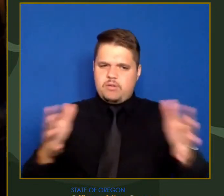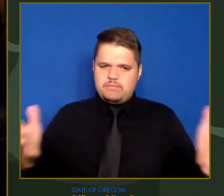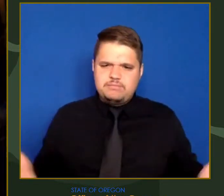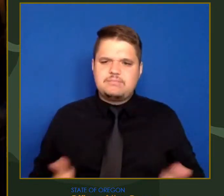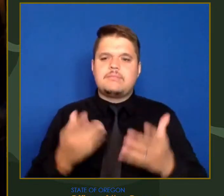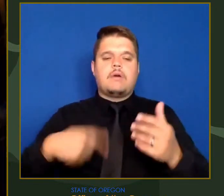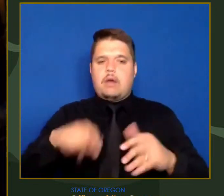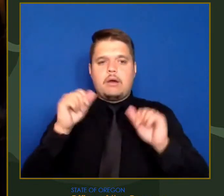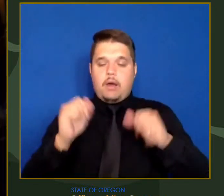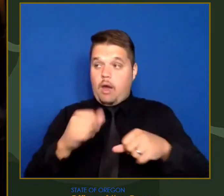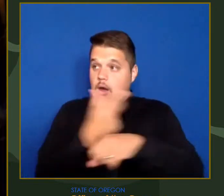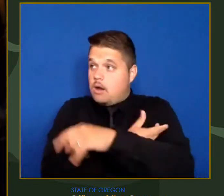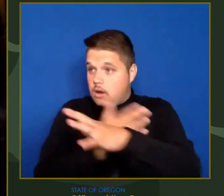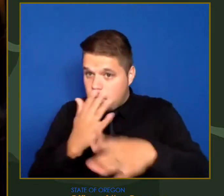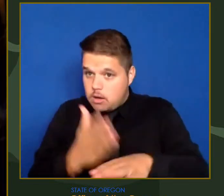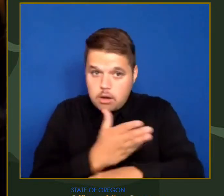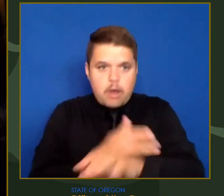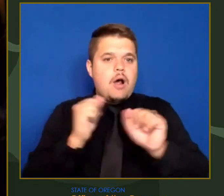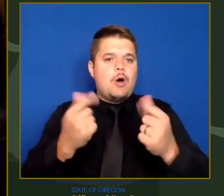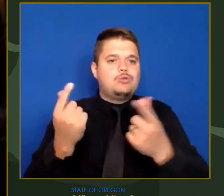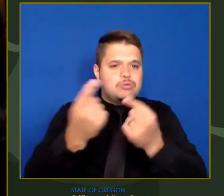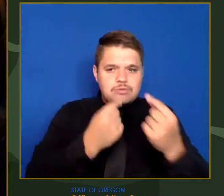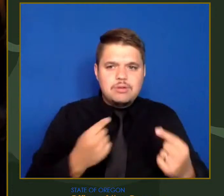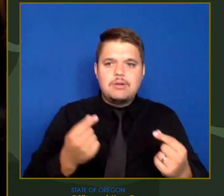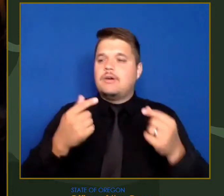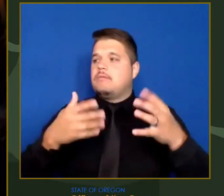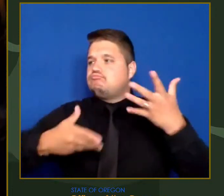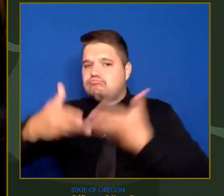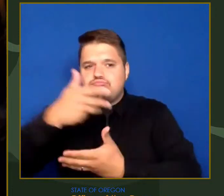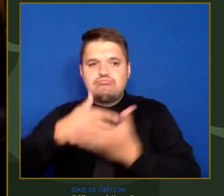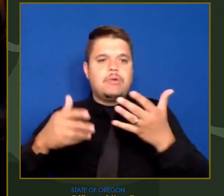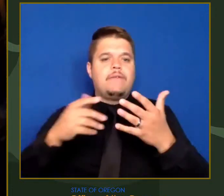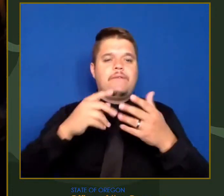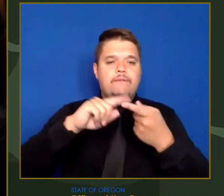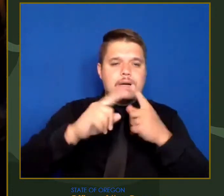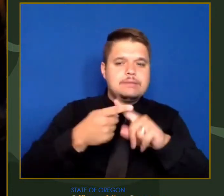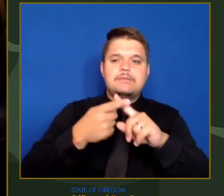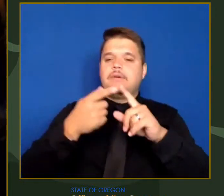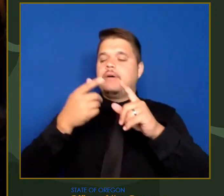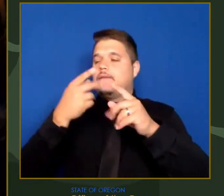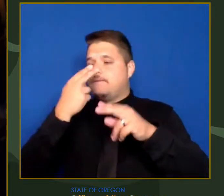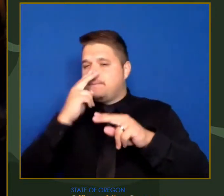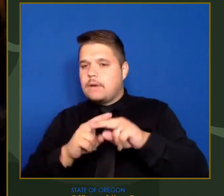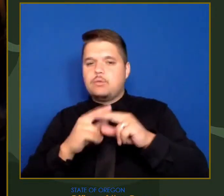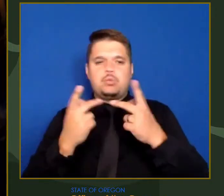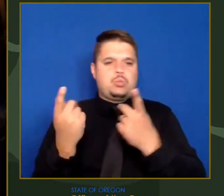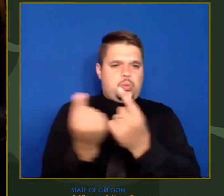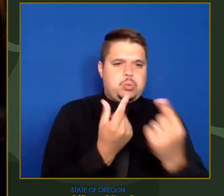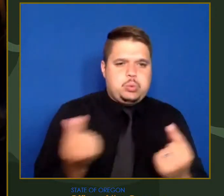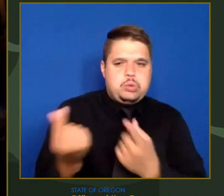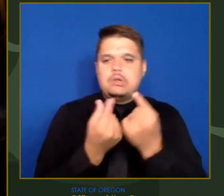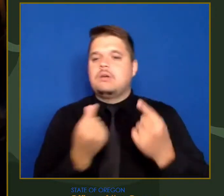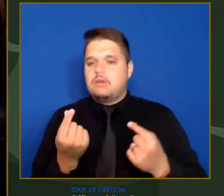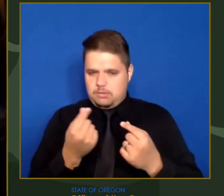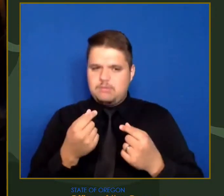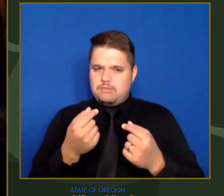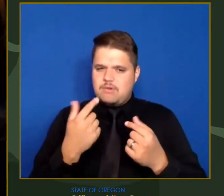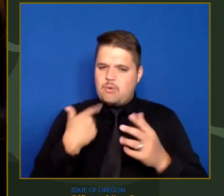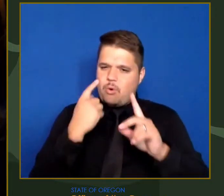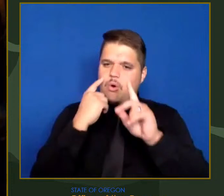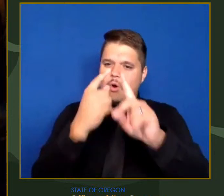all missed. Several times during this pandemic, Oregonians have stepped up to turn back a resurgent